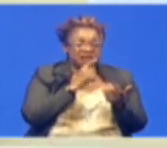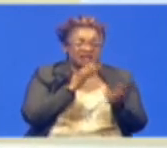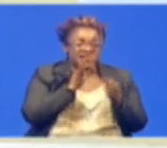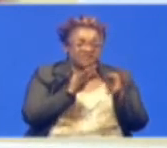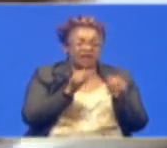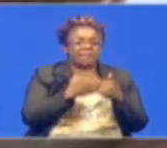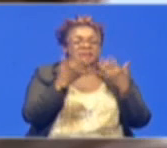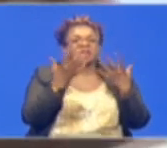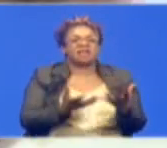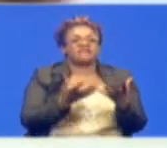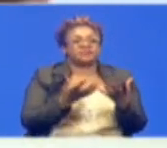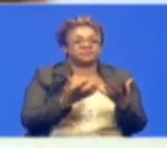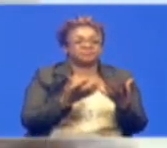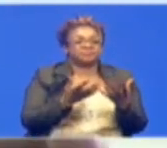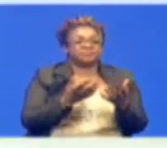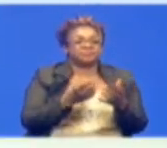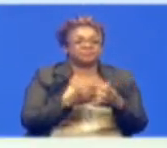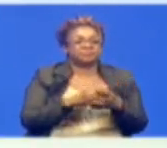liquor.